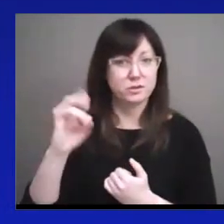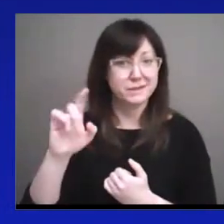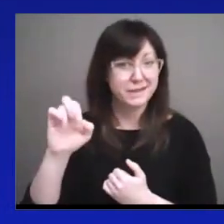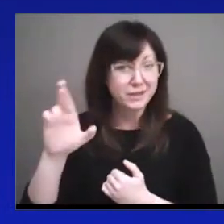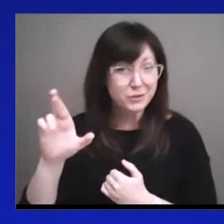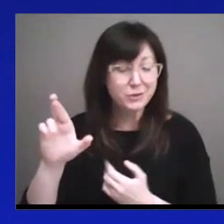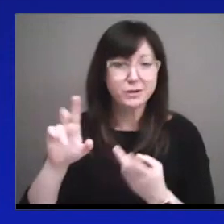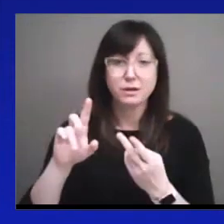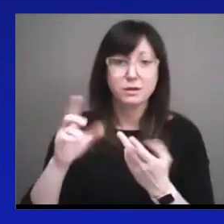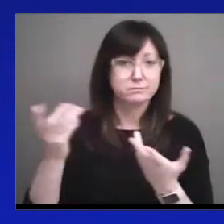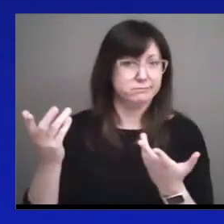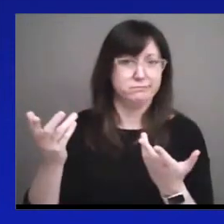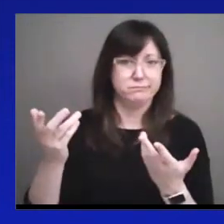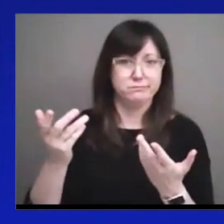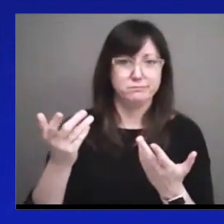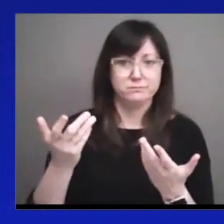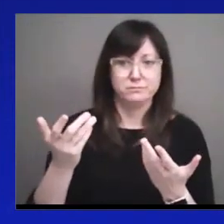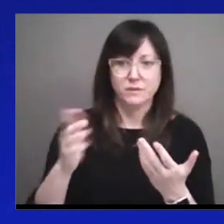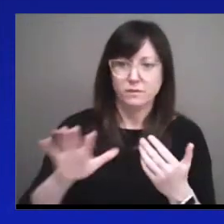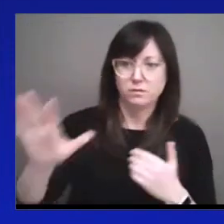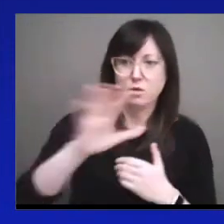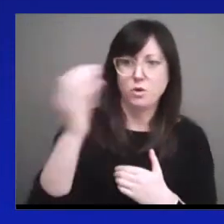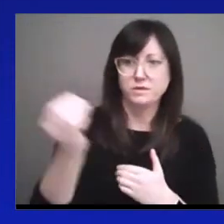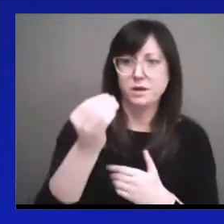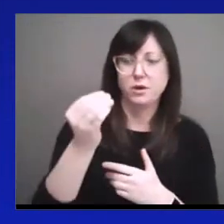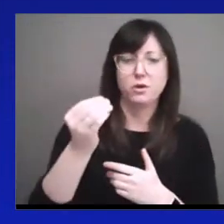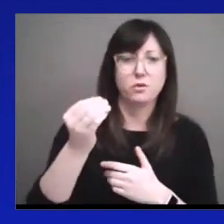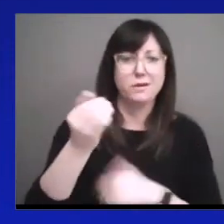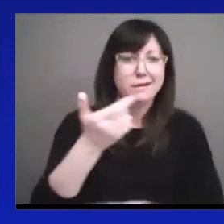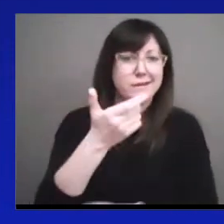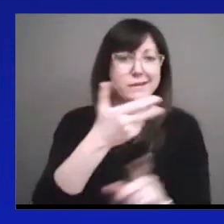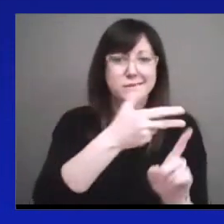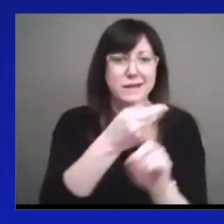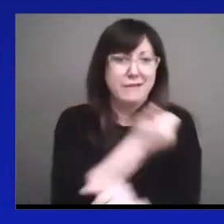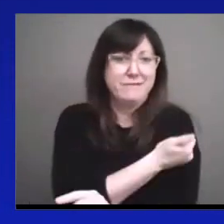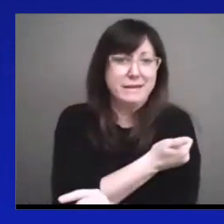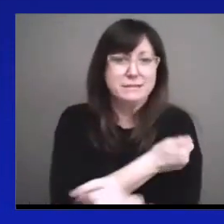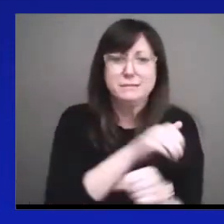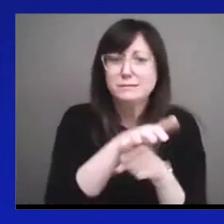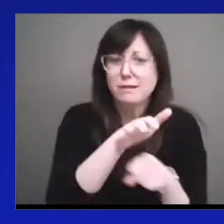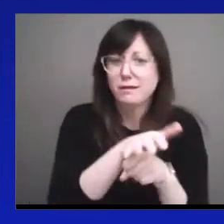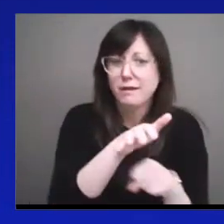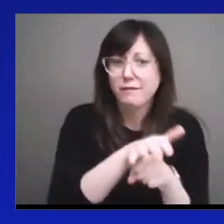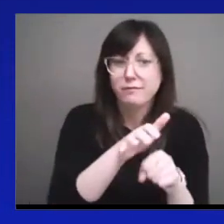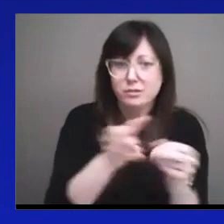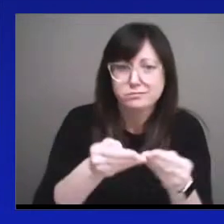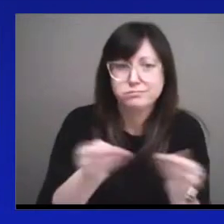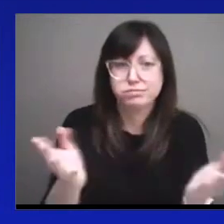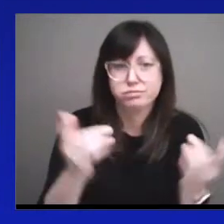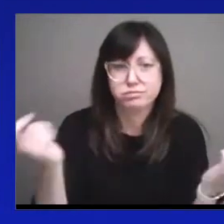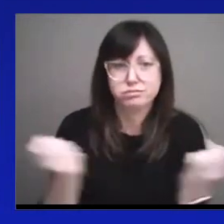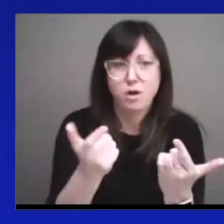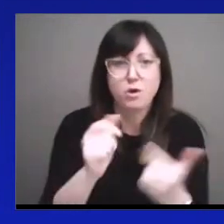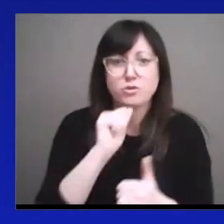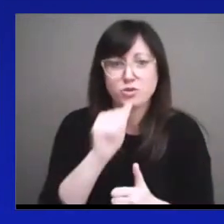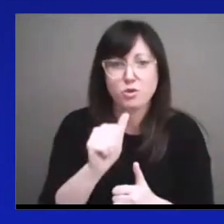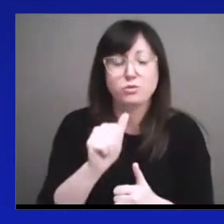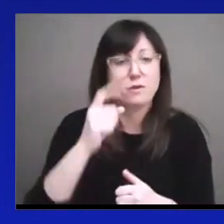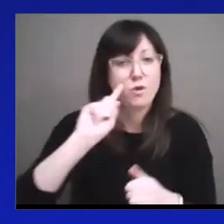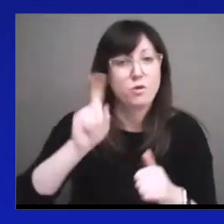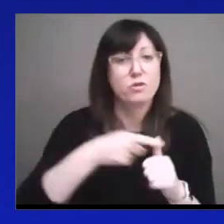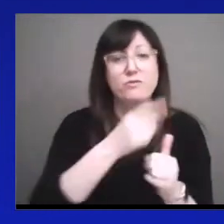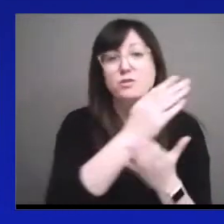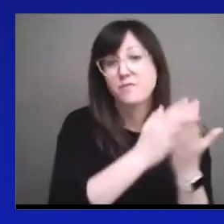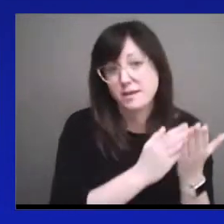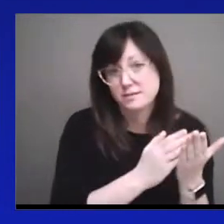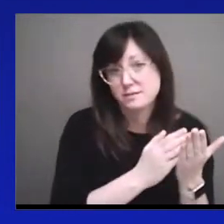enough vaccines to provide the second dose to everyone in that first phase. So